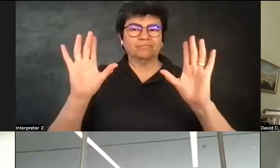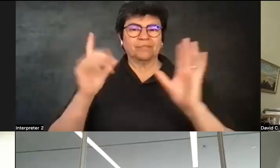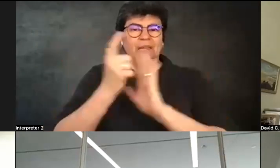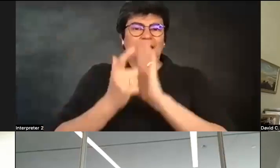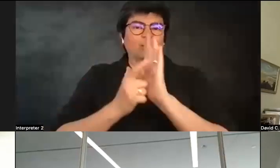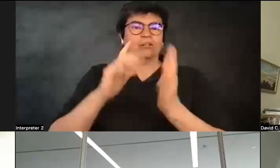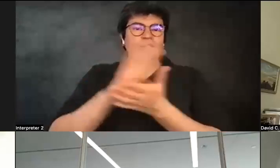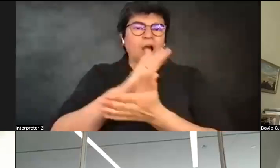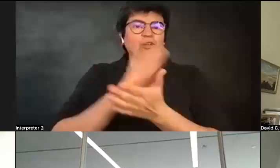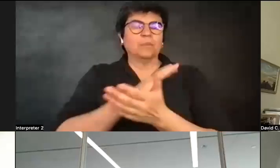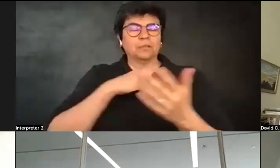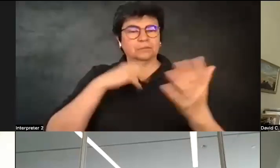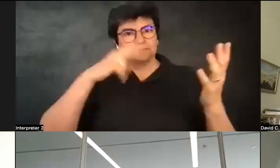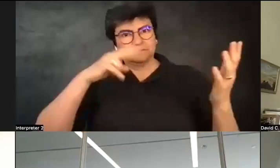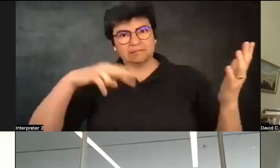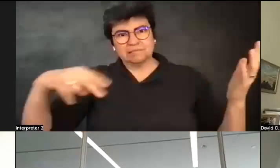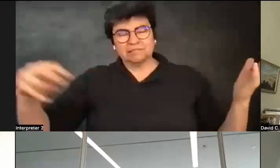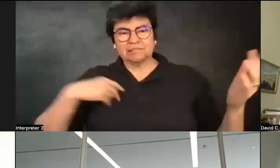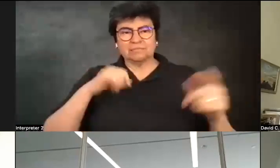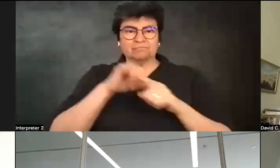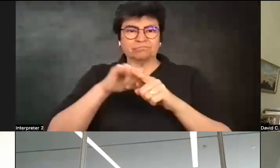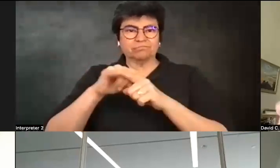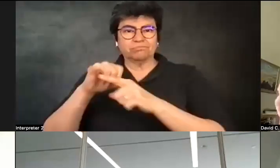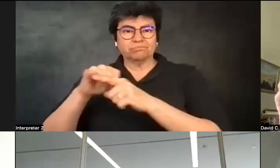document to sit and read. But